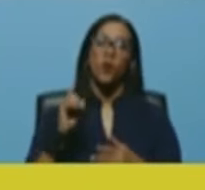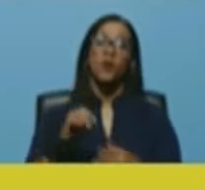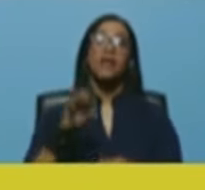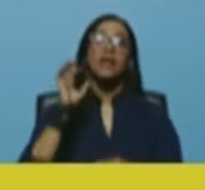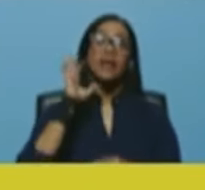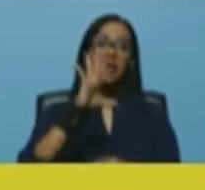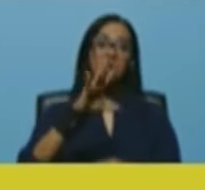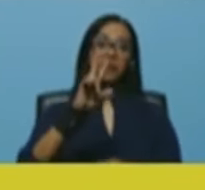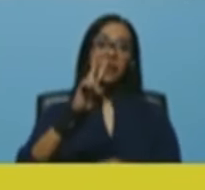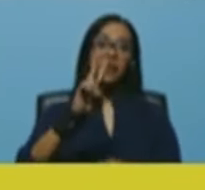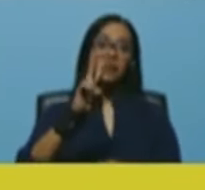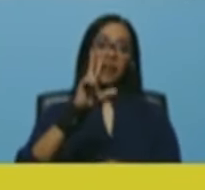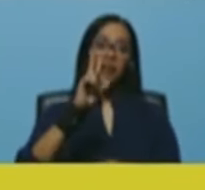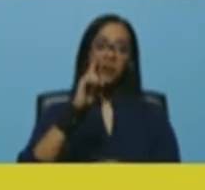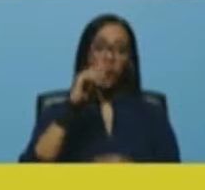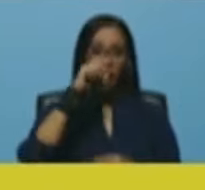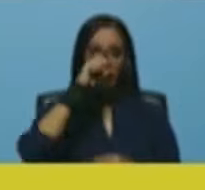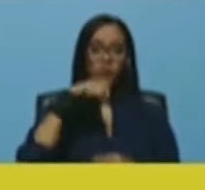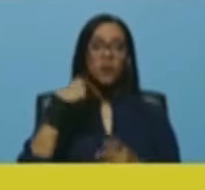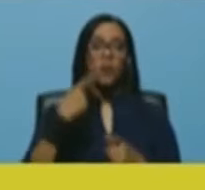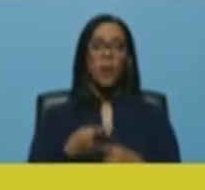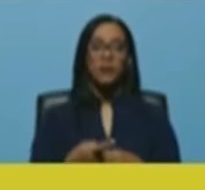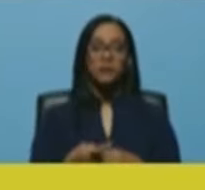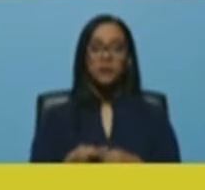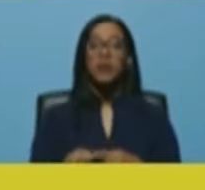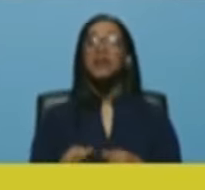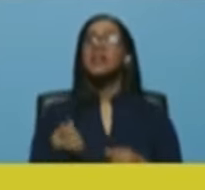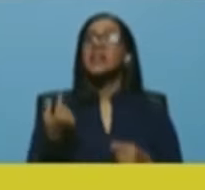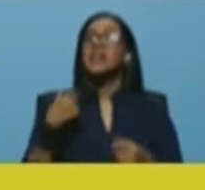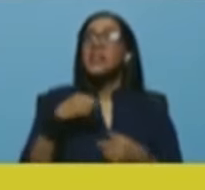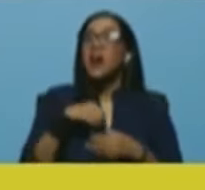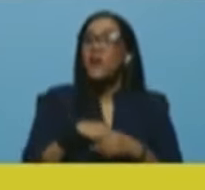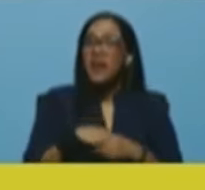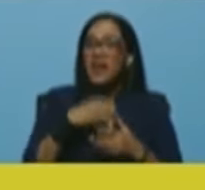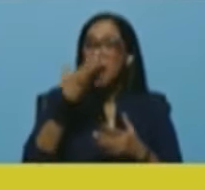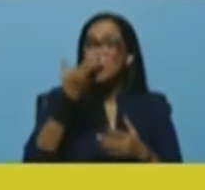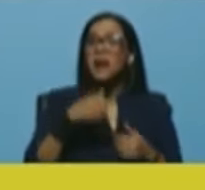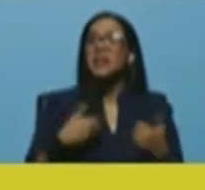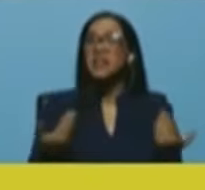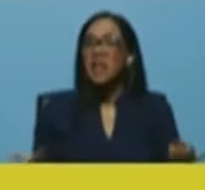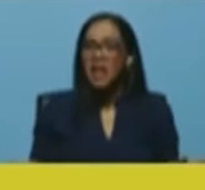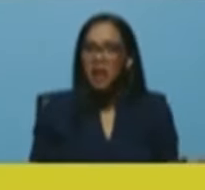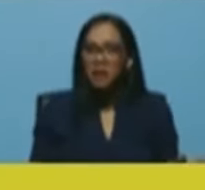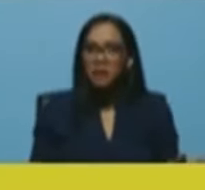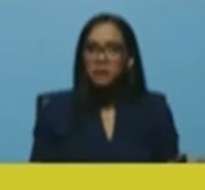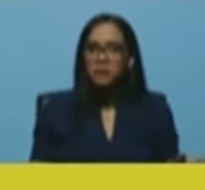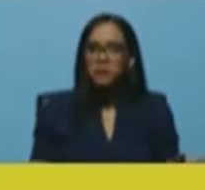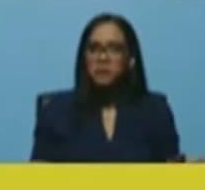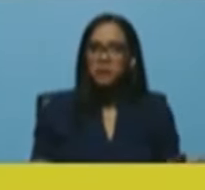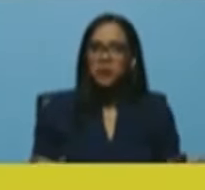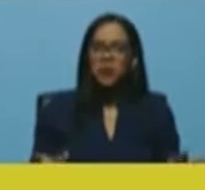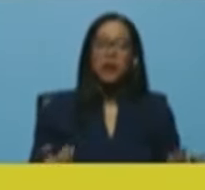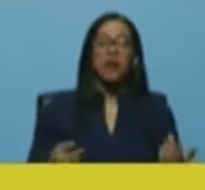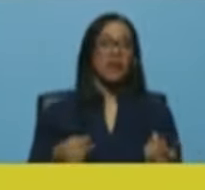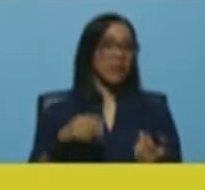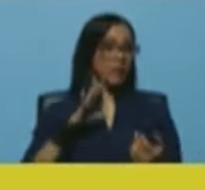cacique. 532 years later, they had,